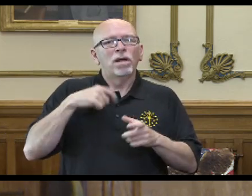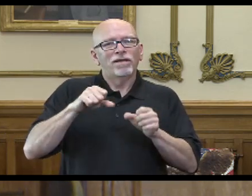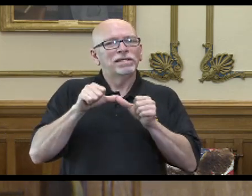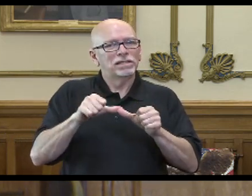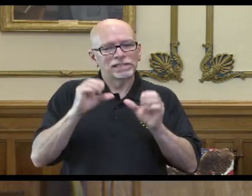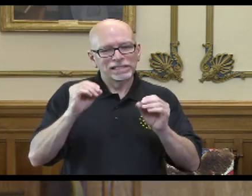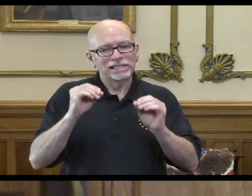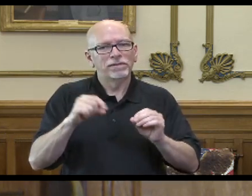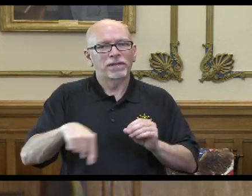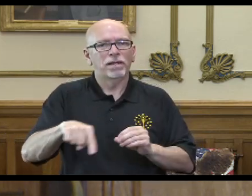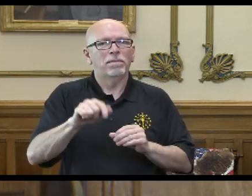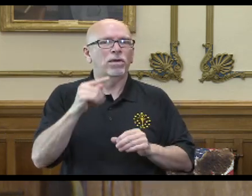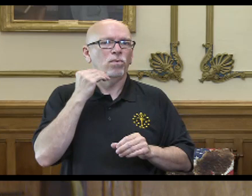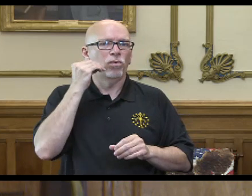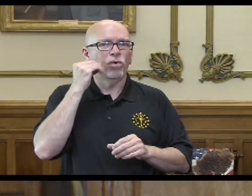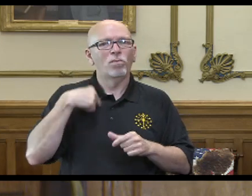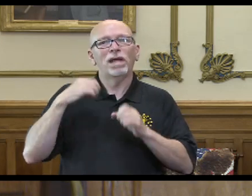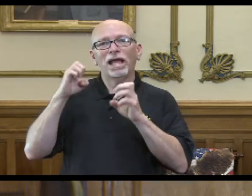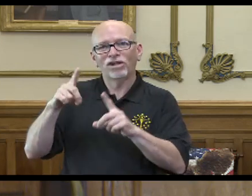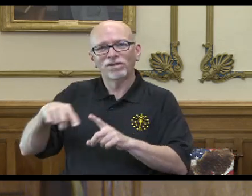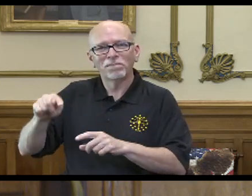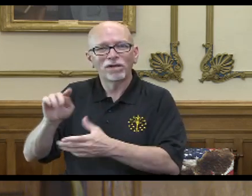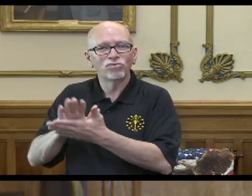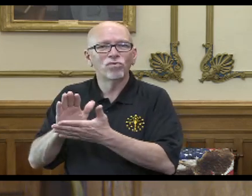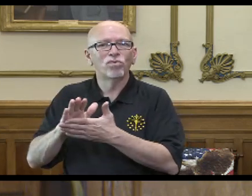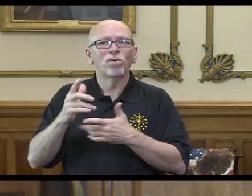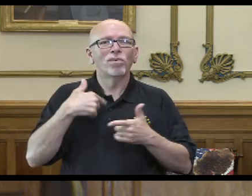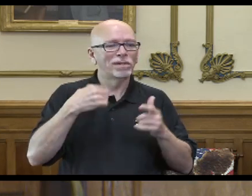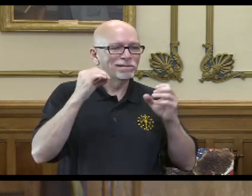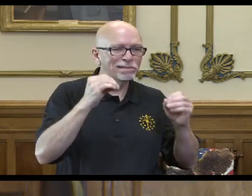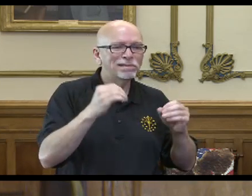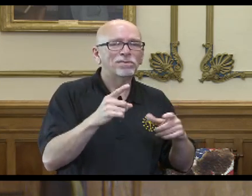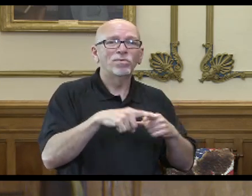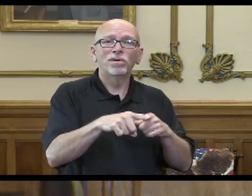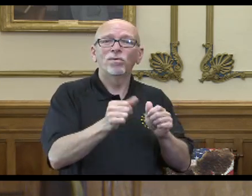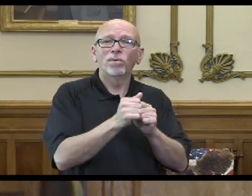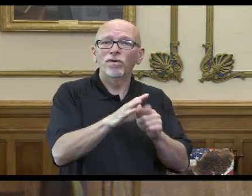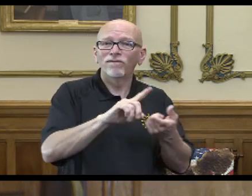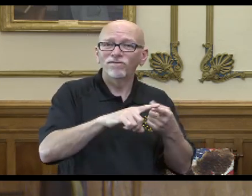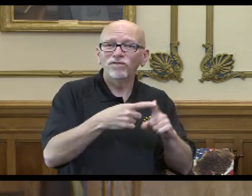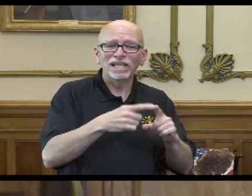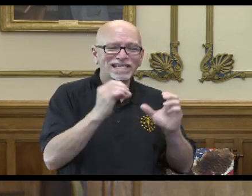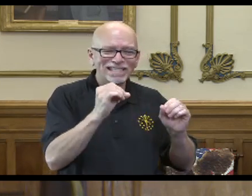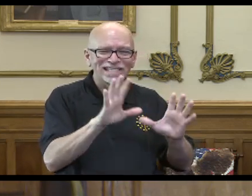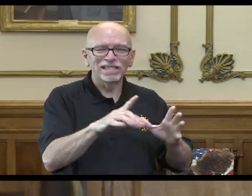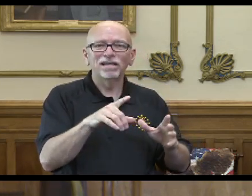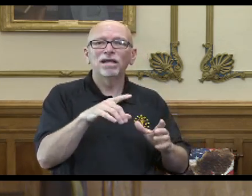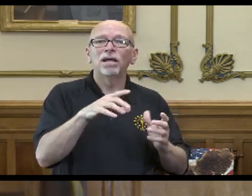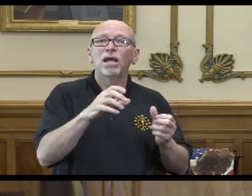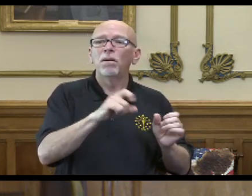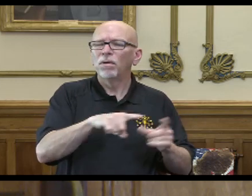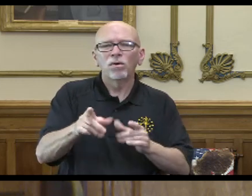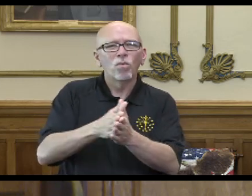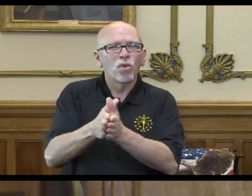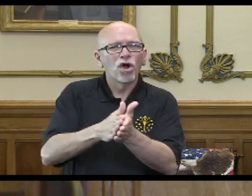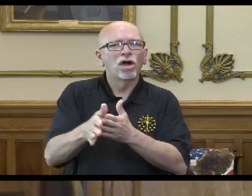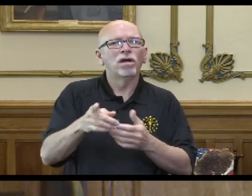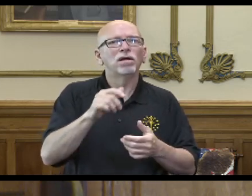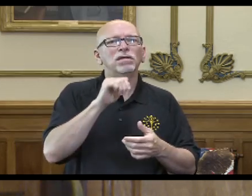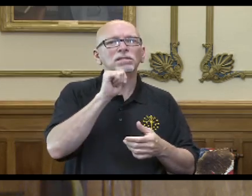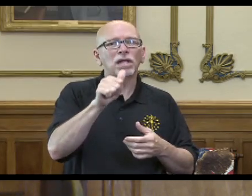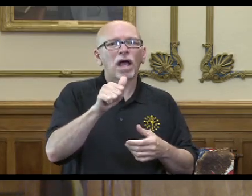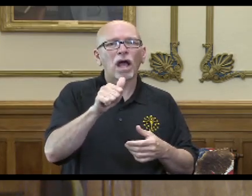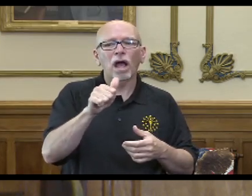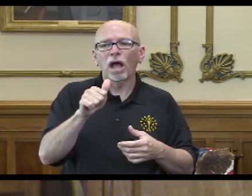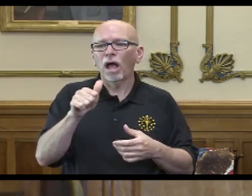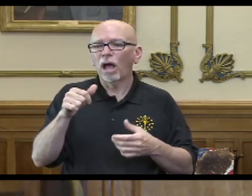them at home, and we educate them at school, and we educate them when they're with their friends that they need to wash their hands, that they don't take their snacks back